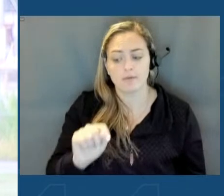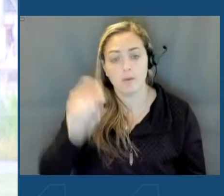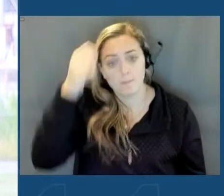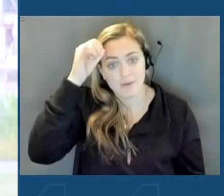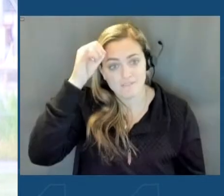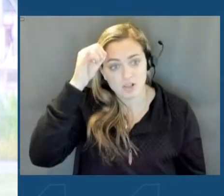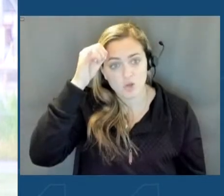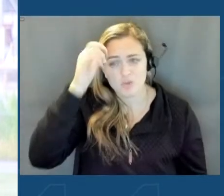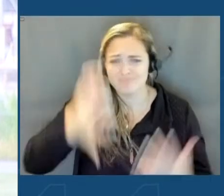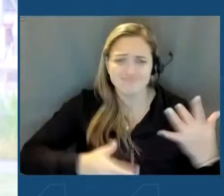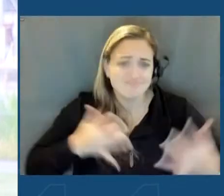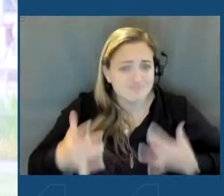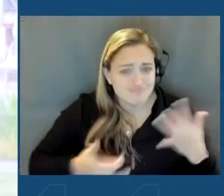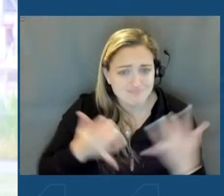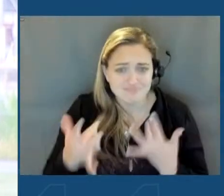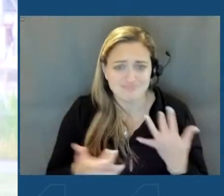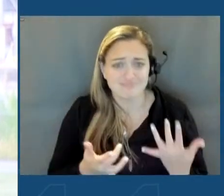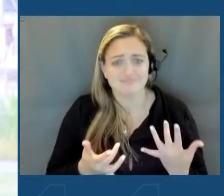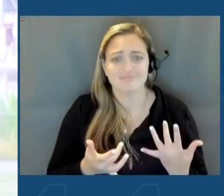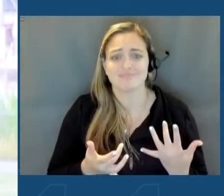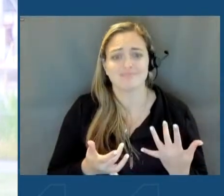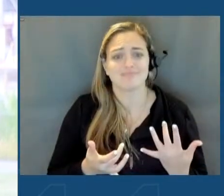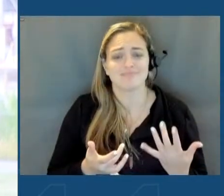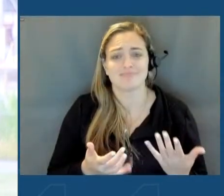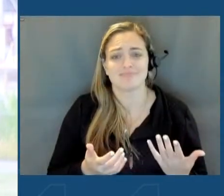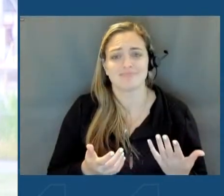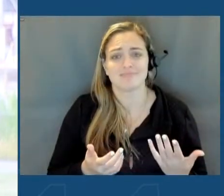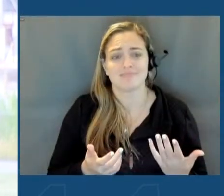an excitement. In